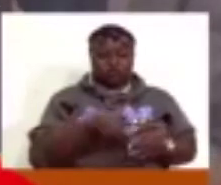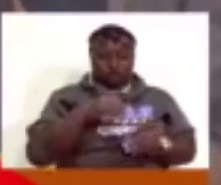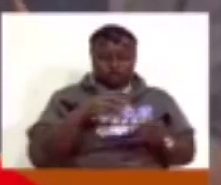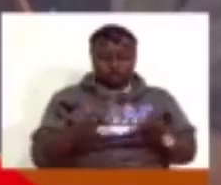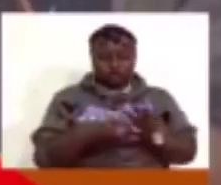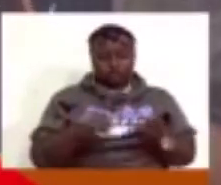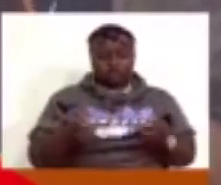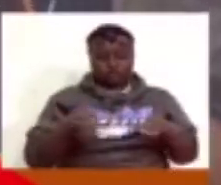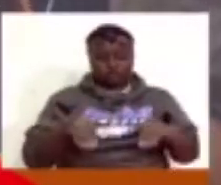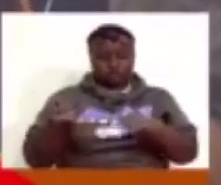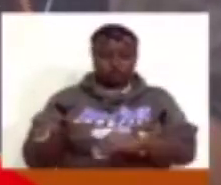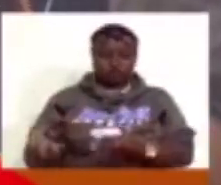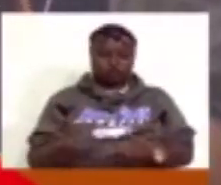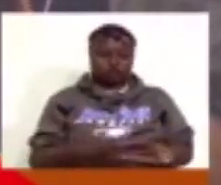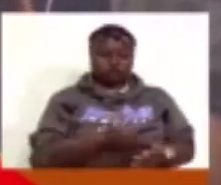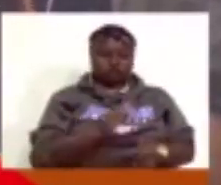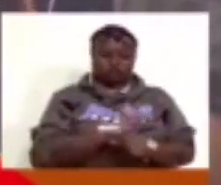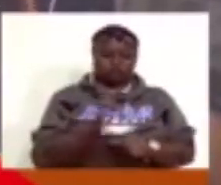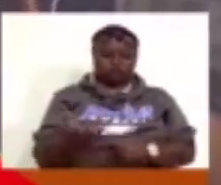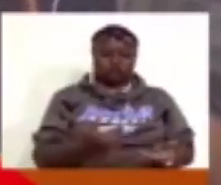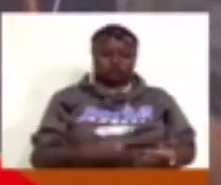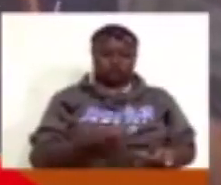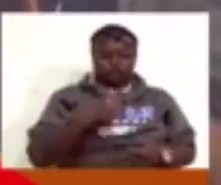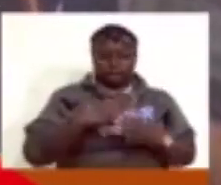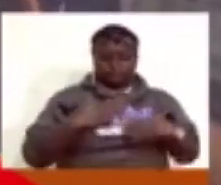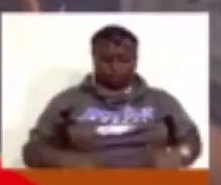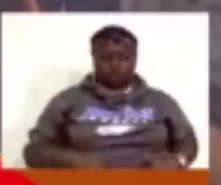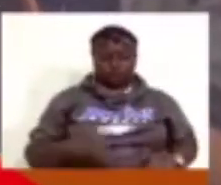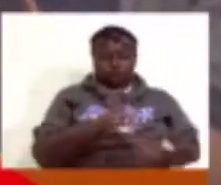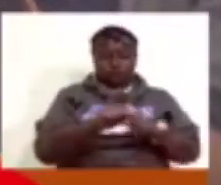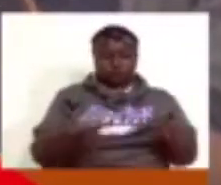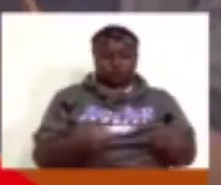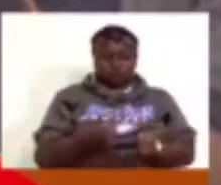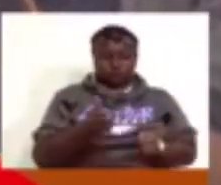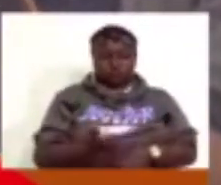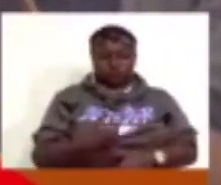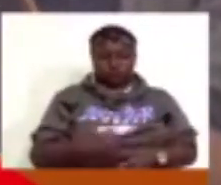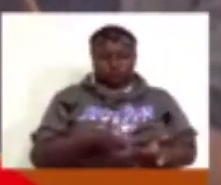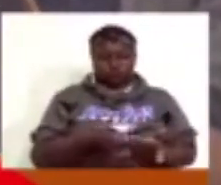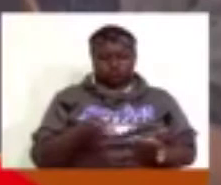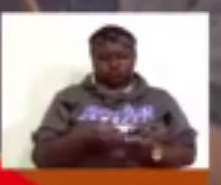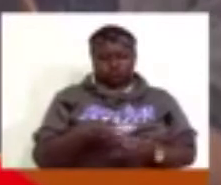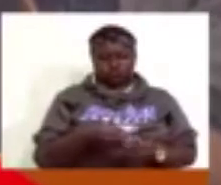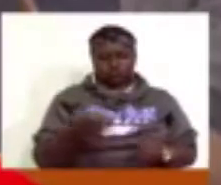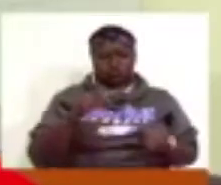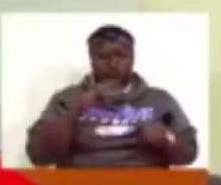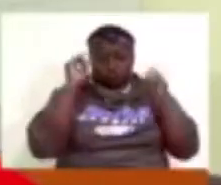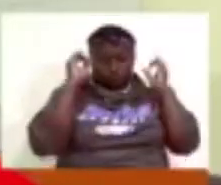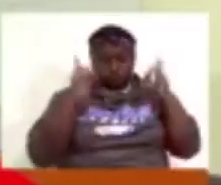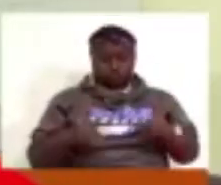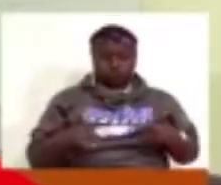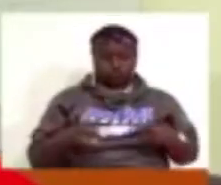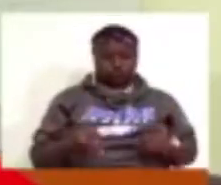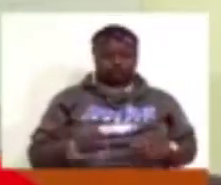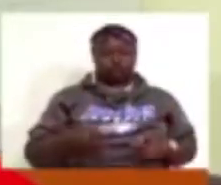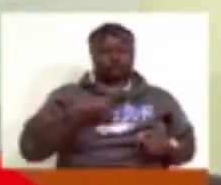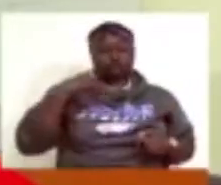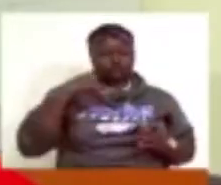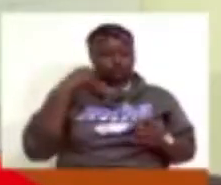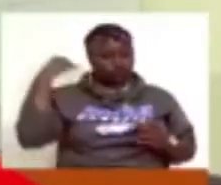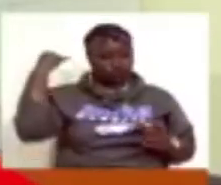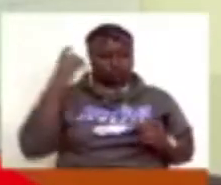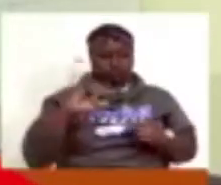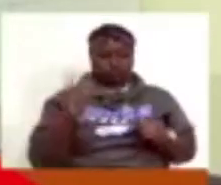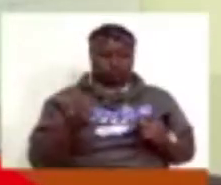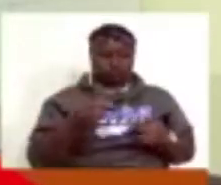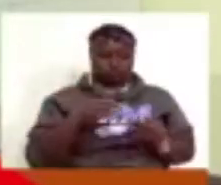ũingĩ kũringana na Lee nĩ atĩ mũingĩ wa kaunti ĩno nĩ ũrabatie gũkuruhanio hĩndĩ ya gũkinyanĩria itua rĩrĩ. Nakuru is one of the regions that